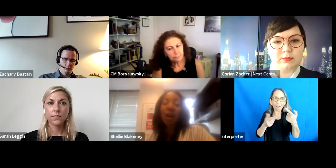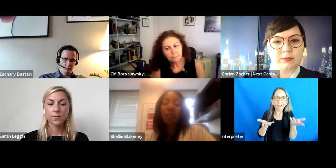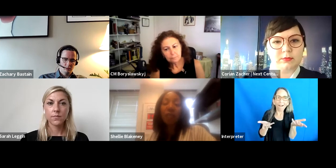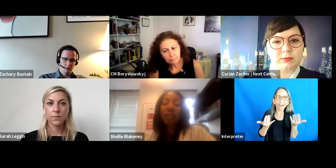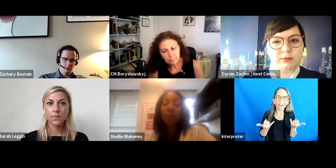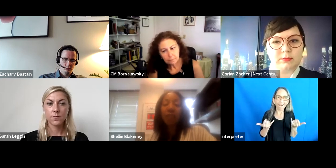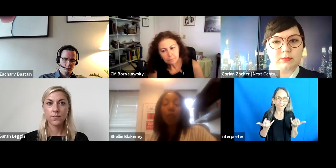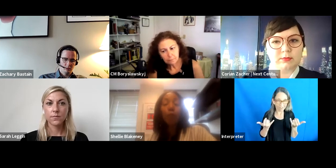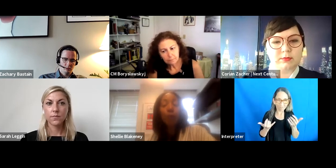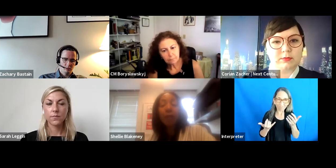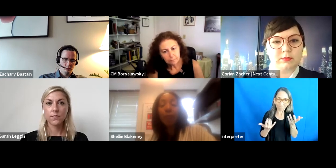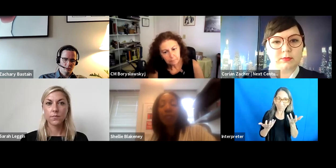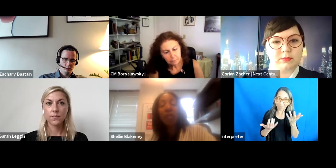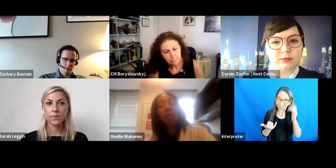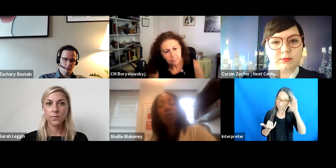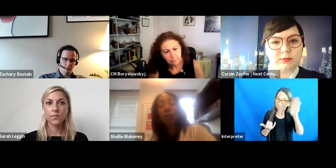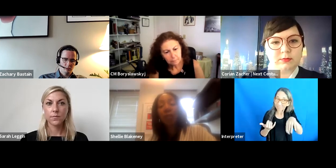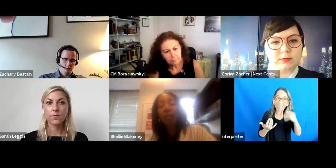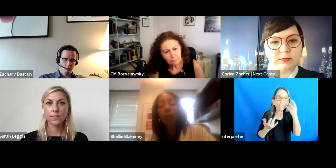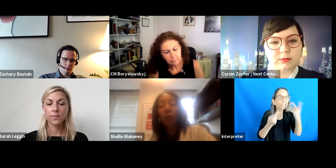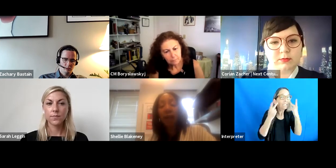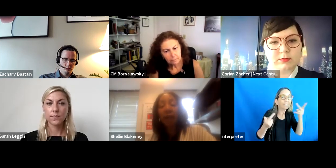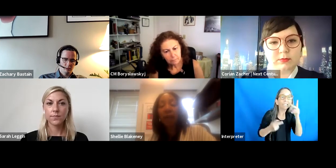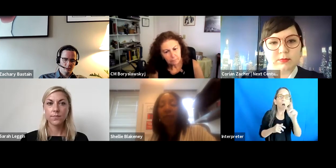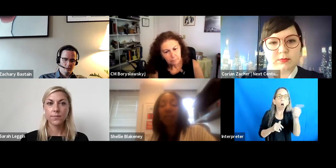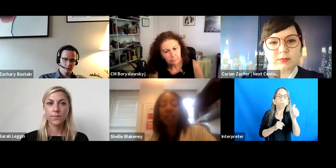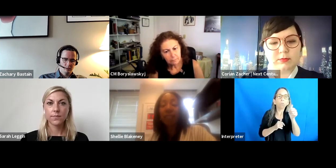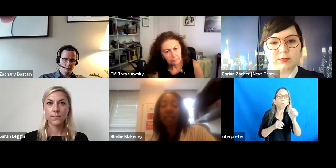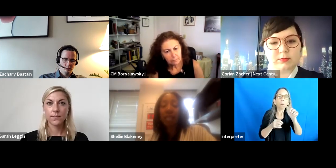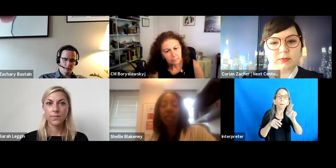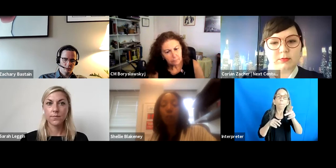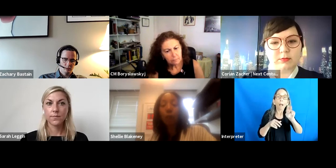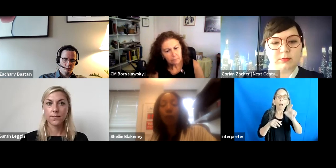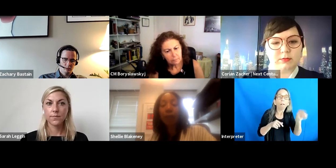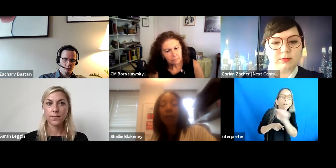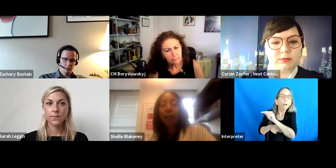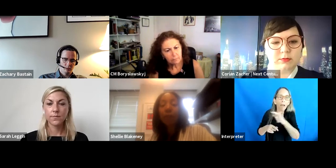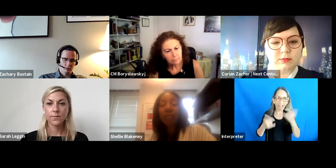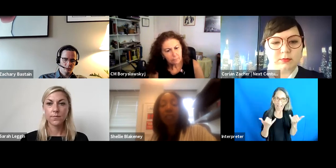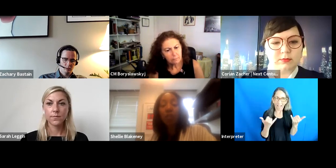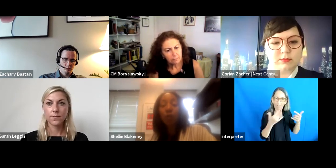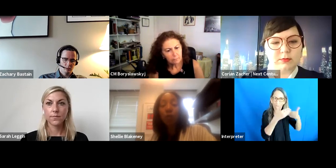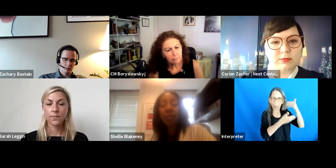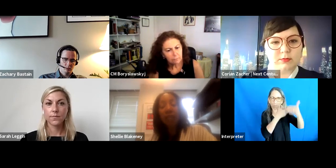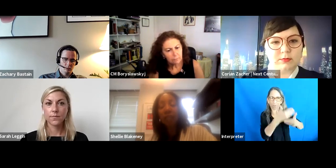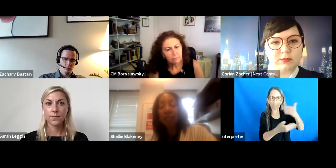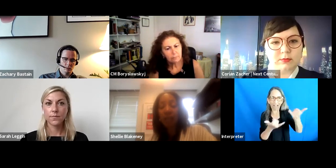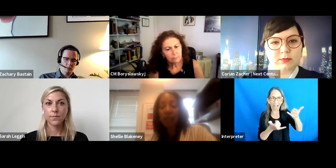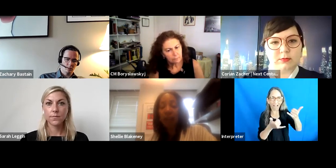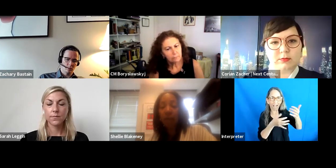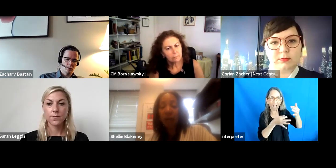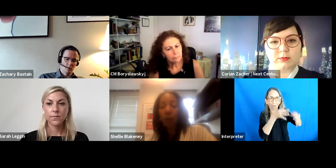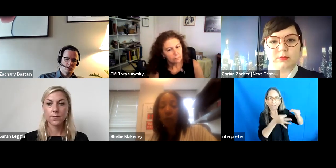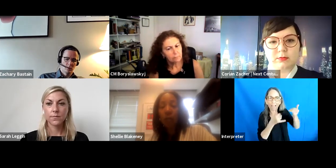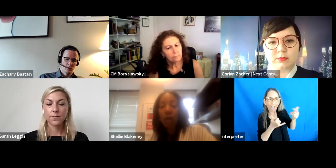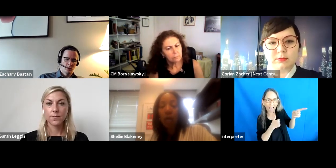this conference, but there's a rulemaking proceeding that's currently underway at the FCC exploring potential text to